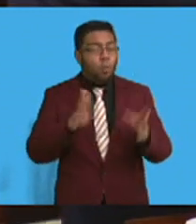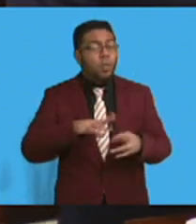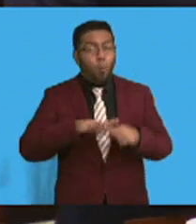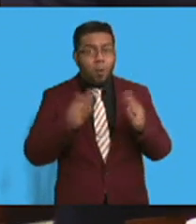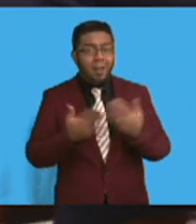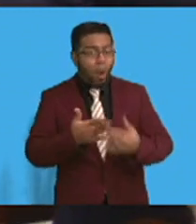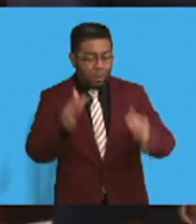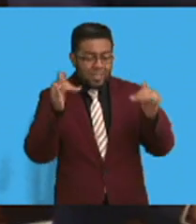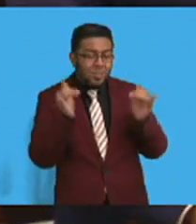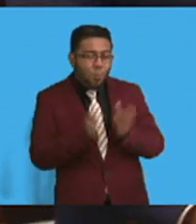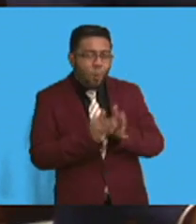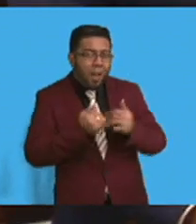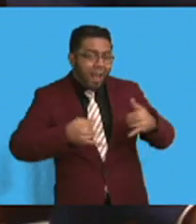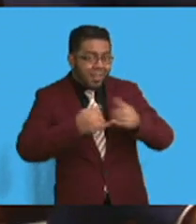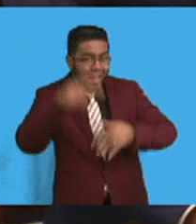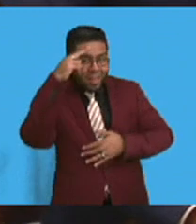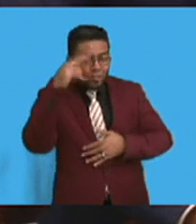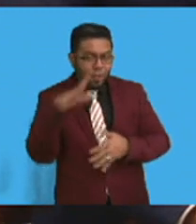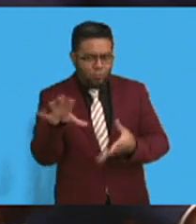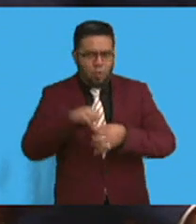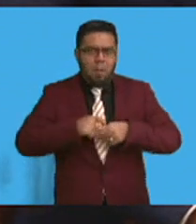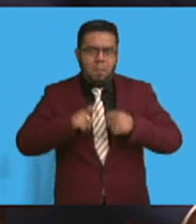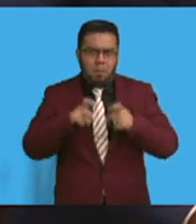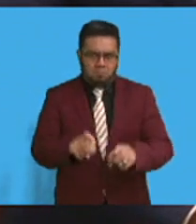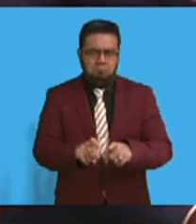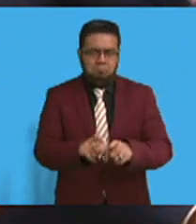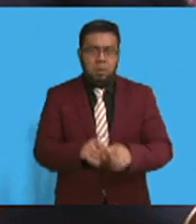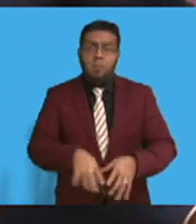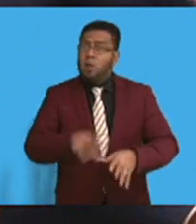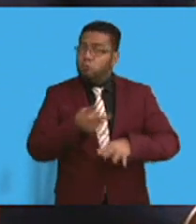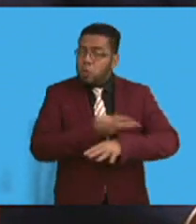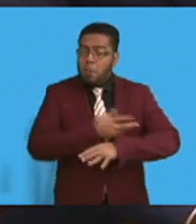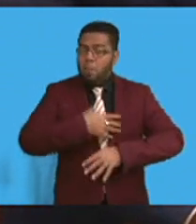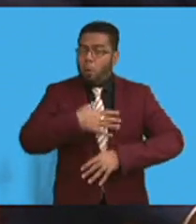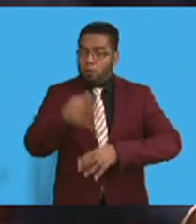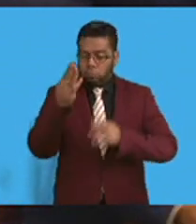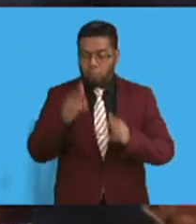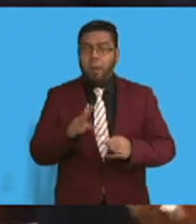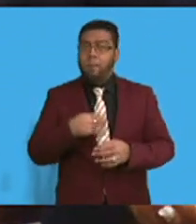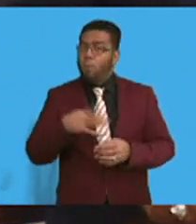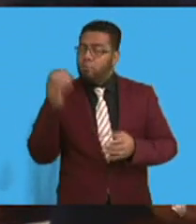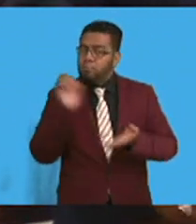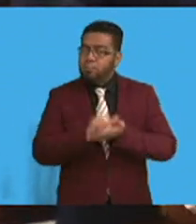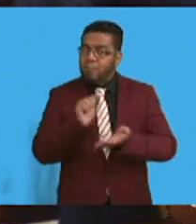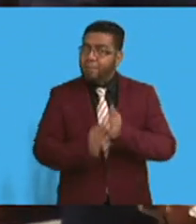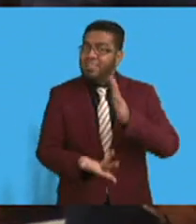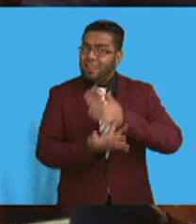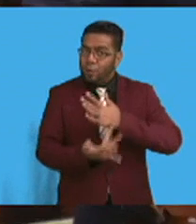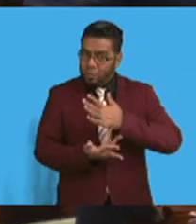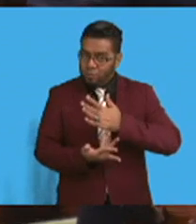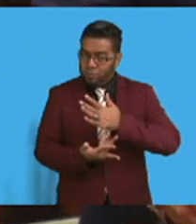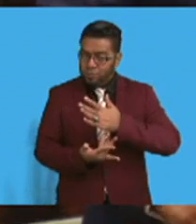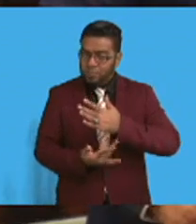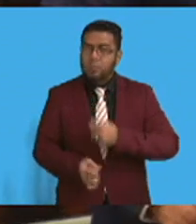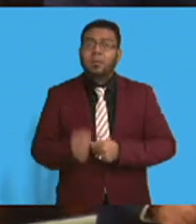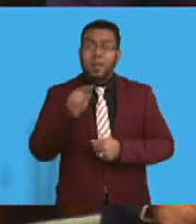small island nation is fully capable of embracing and adopting greener, more modern and more efficient technologies. Madam Speaker,